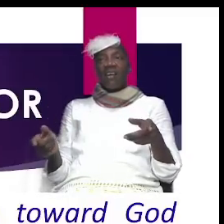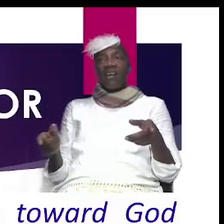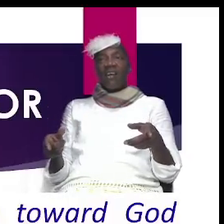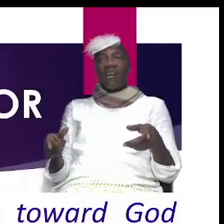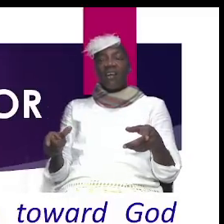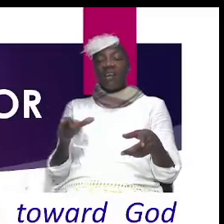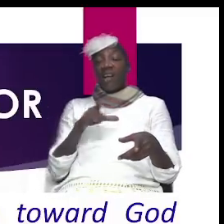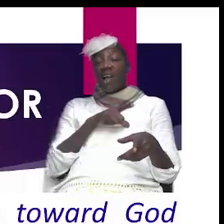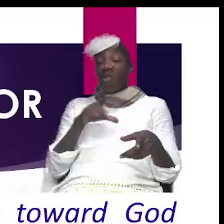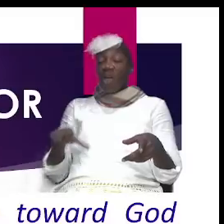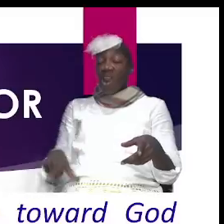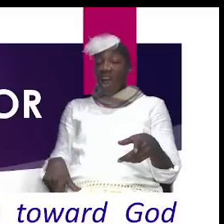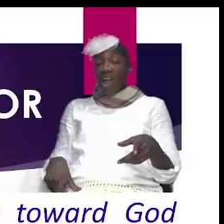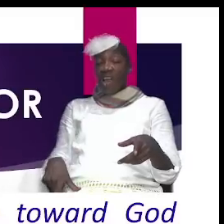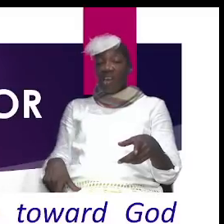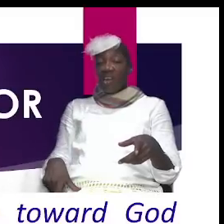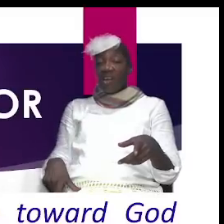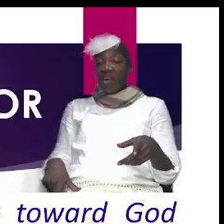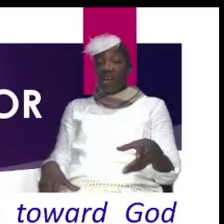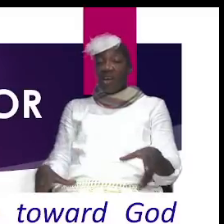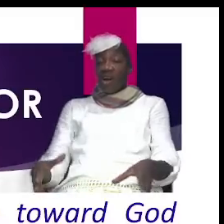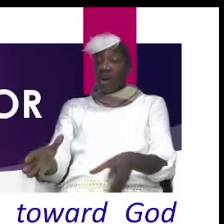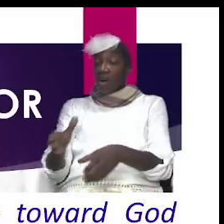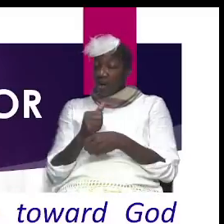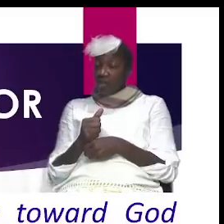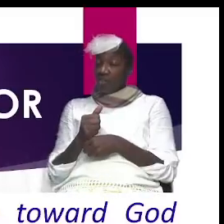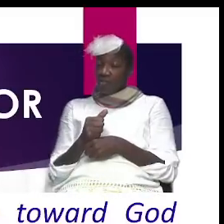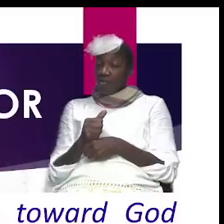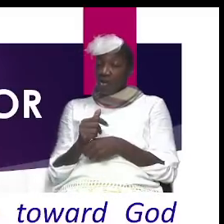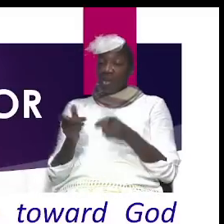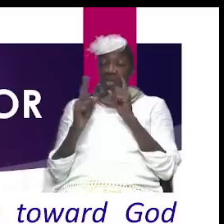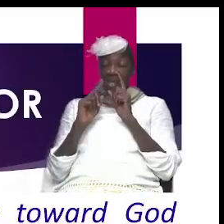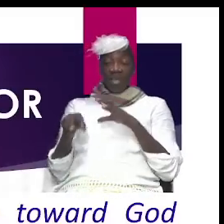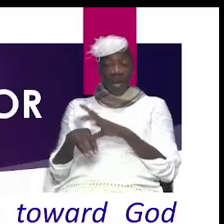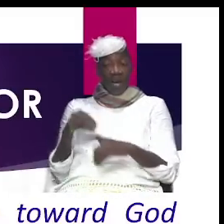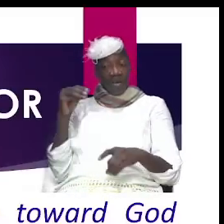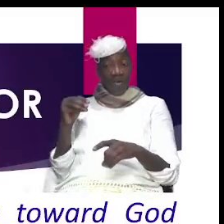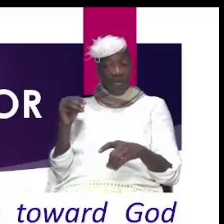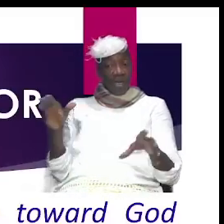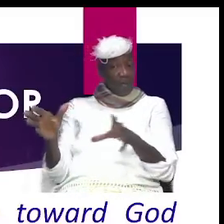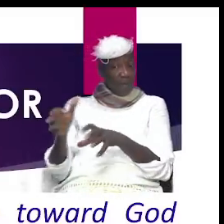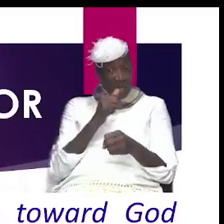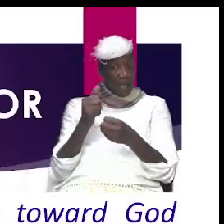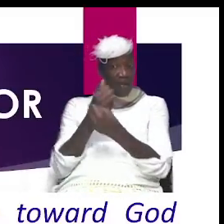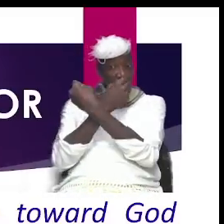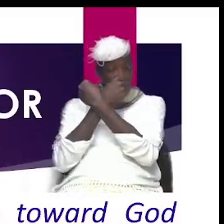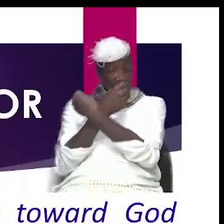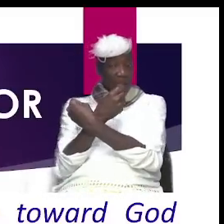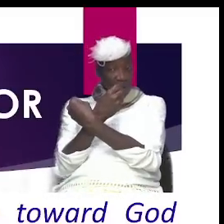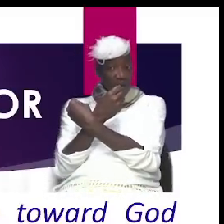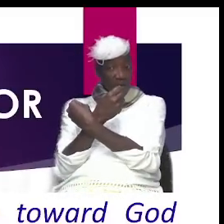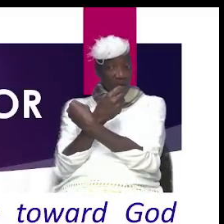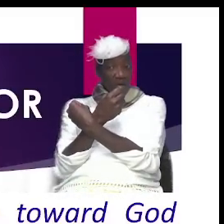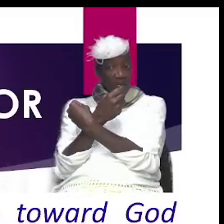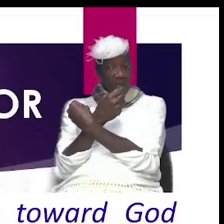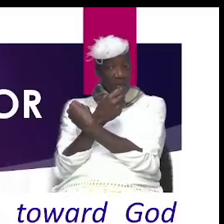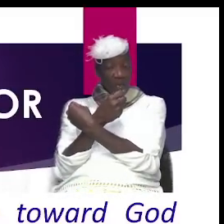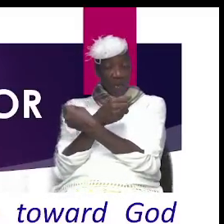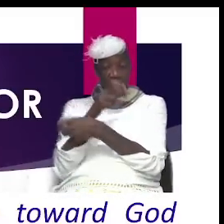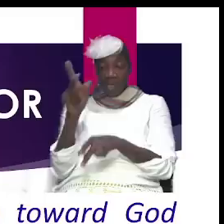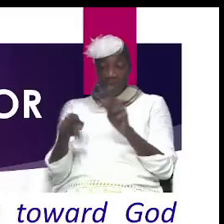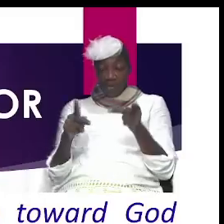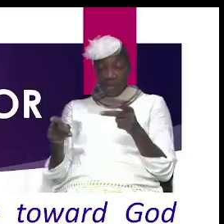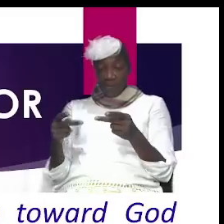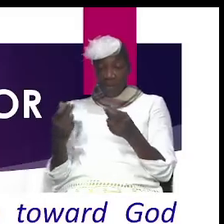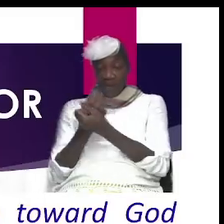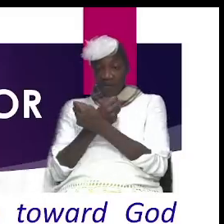controlled by the Romans. If you talk out of turn, they can take you and whisk you off to jail. People had servants that if you